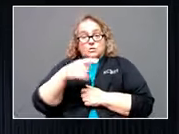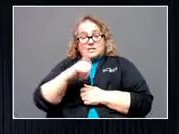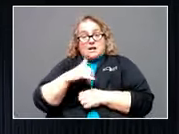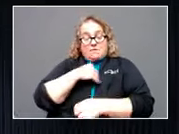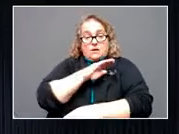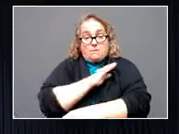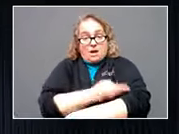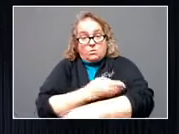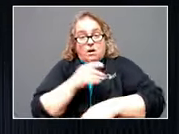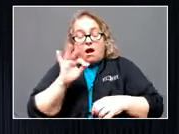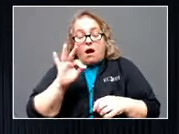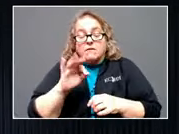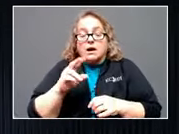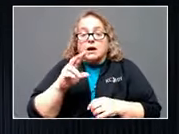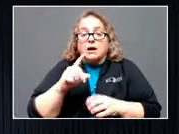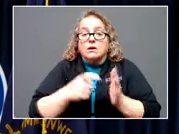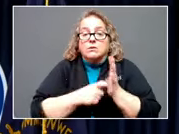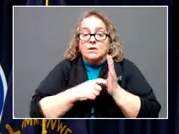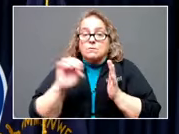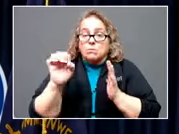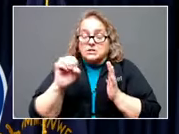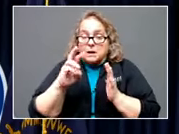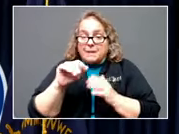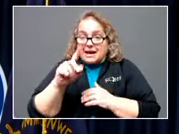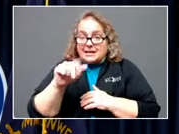mandates, but are there any other safety mandates that you would issue, not only for